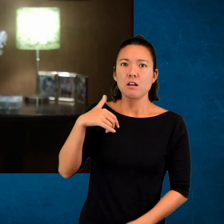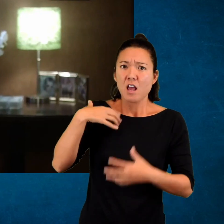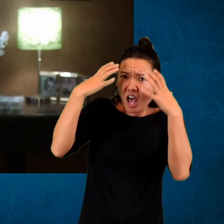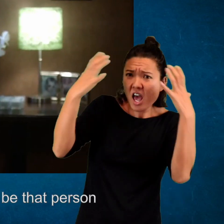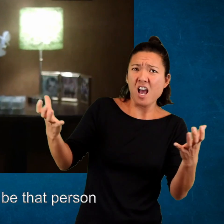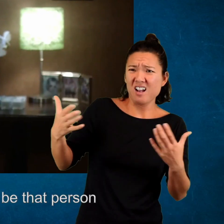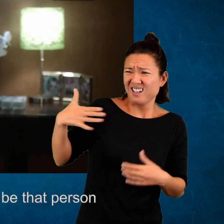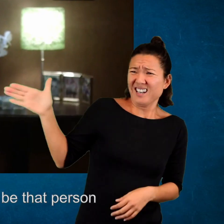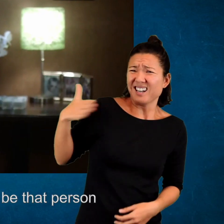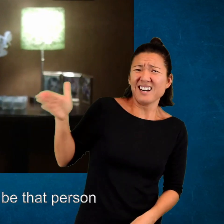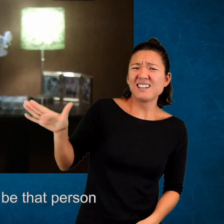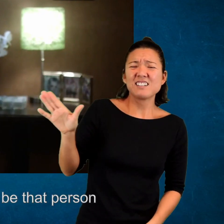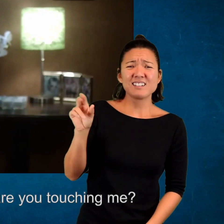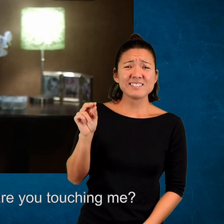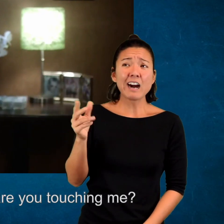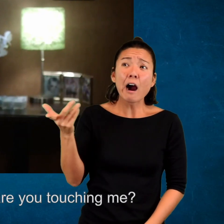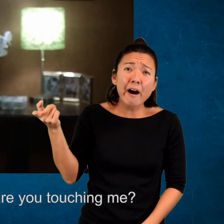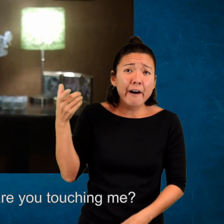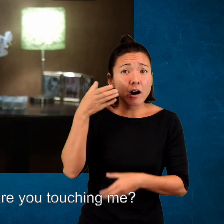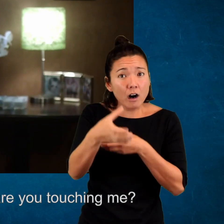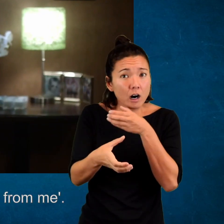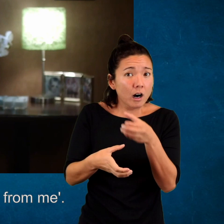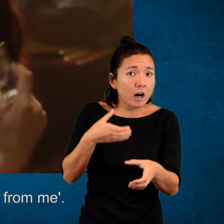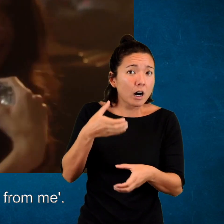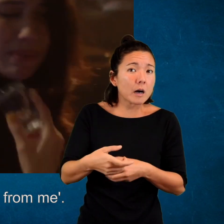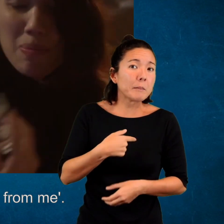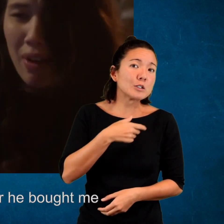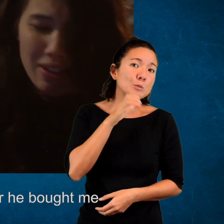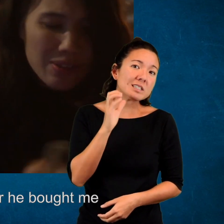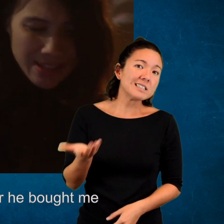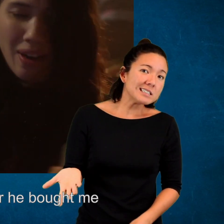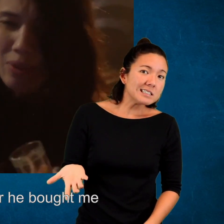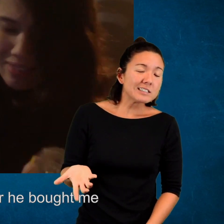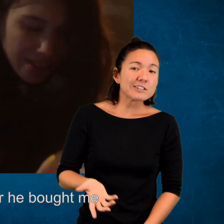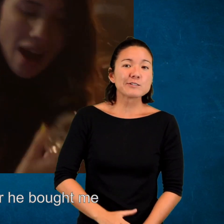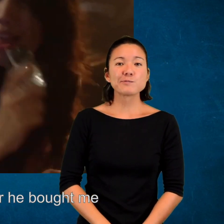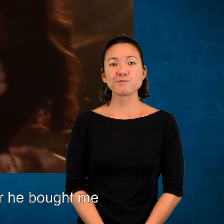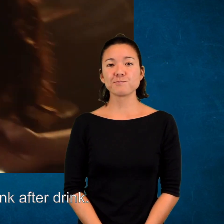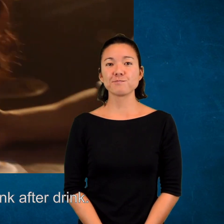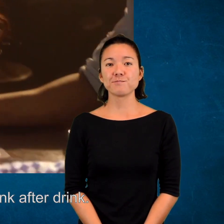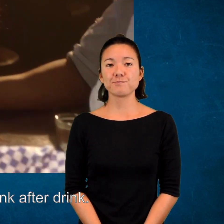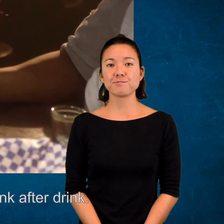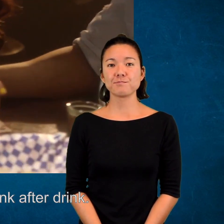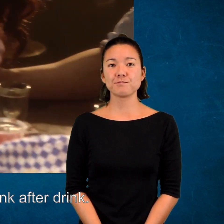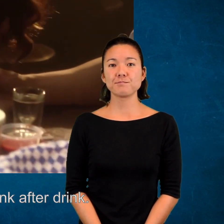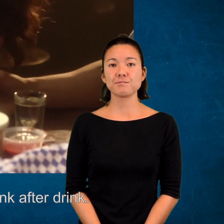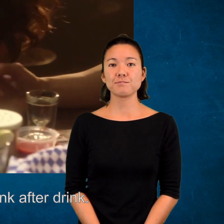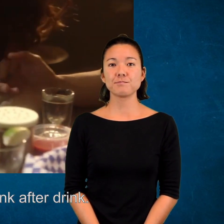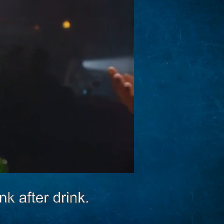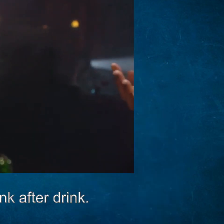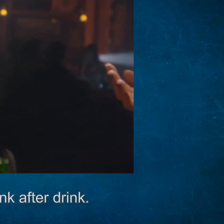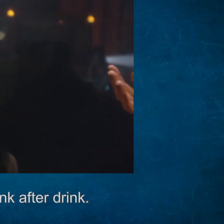freak out. I don't want to be that person that's like, oh, why are you touching me? Get away from me. Especially after he bought me, you know, drink after drink. Come